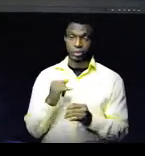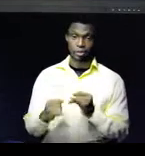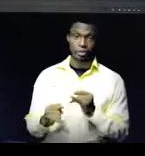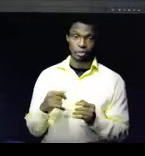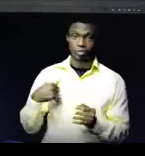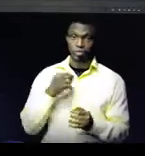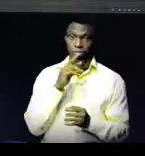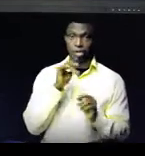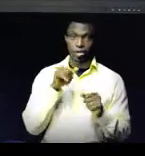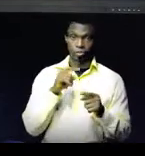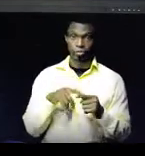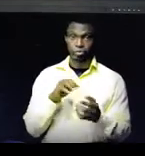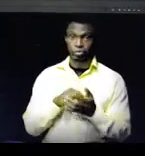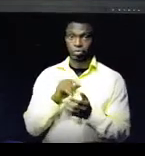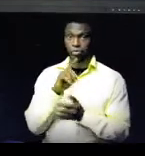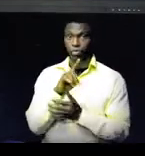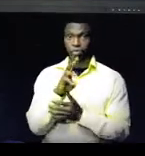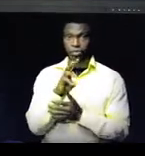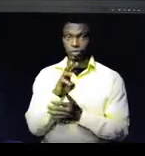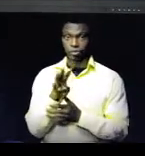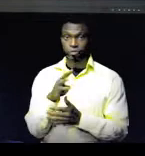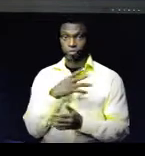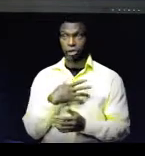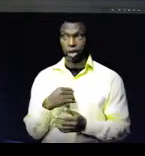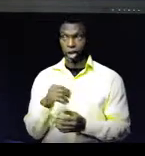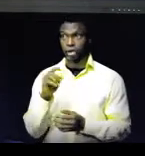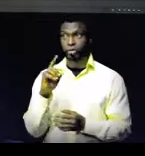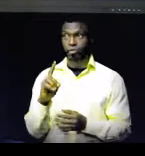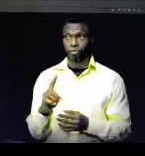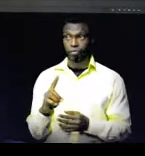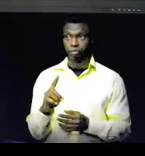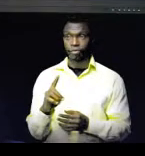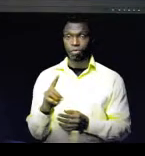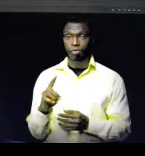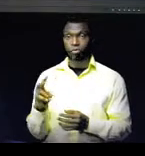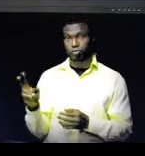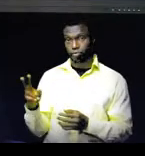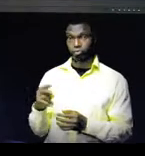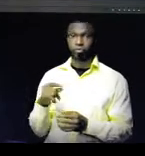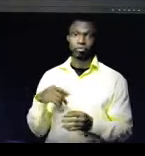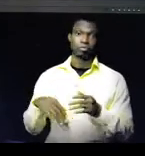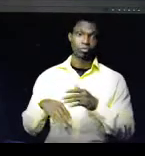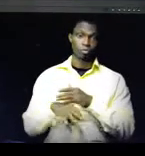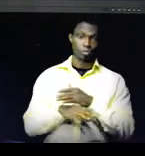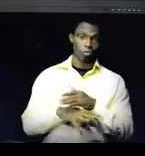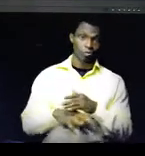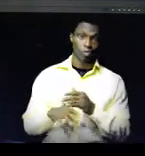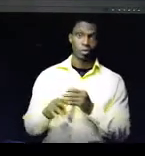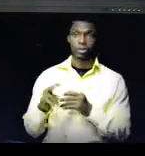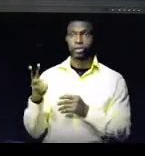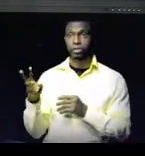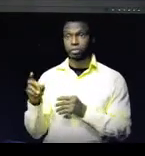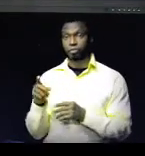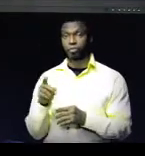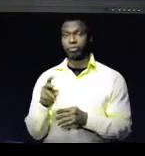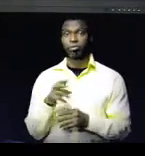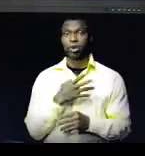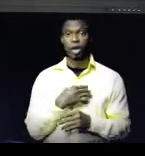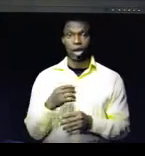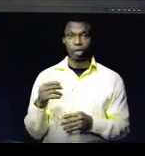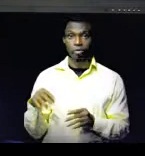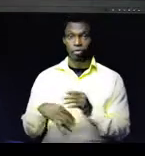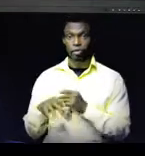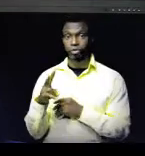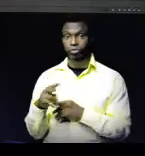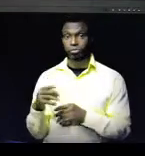subtract 164, and then we're able to subtract 1, 2. So put 1 under 64 and 1 under 2, and every other space will be filled